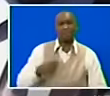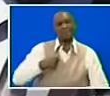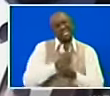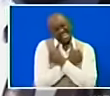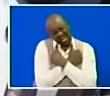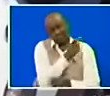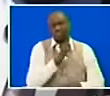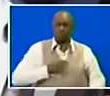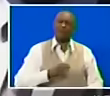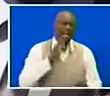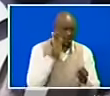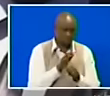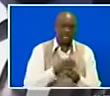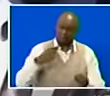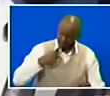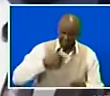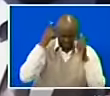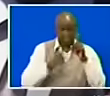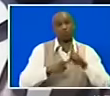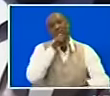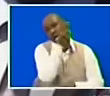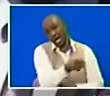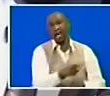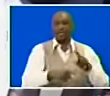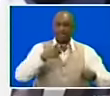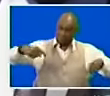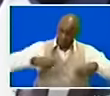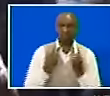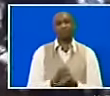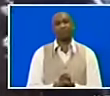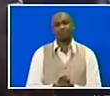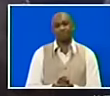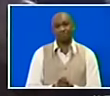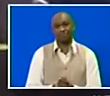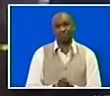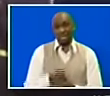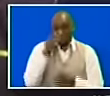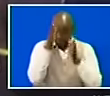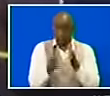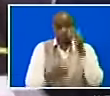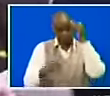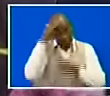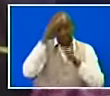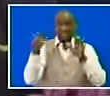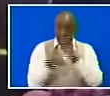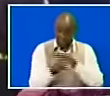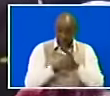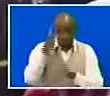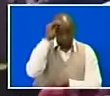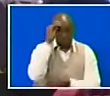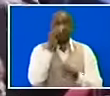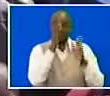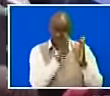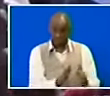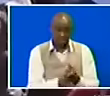her so much, she made me do it. I killed her and killed myself." Francis Kerongo, the university's deputy student's dean,